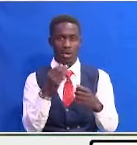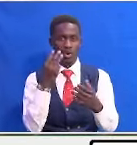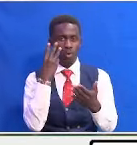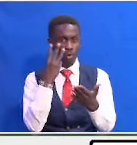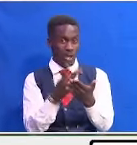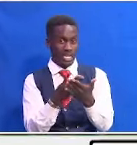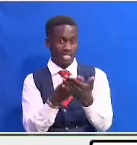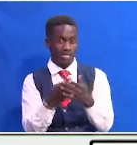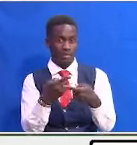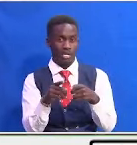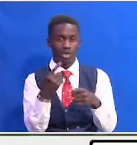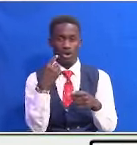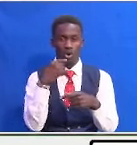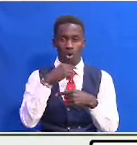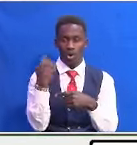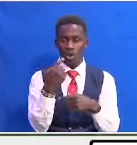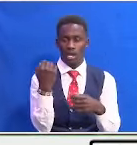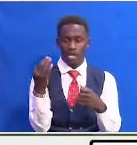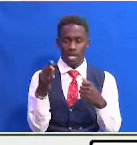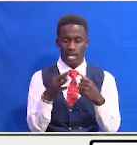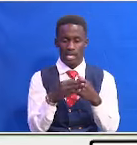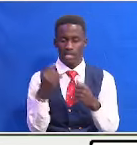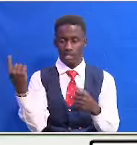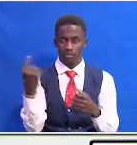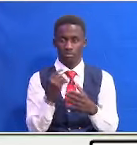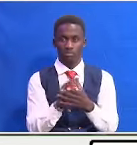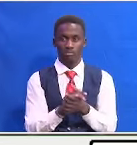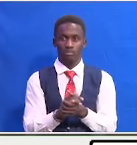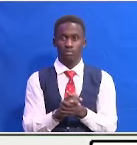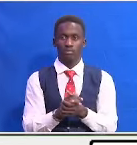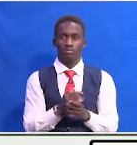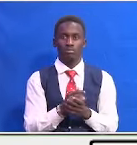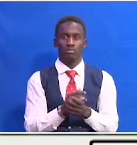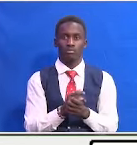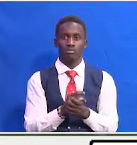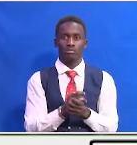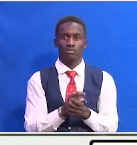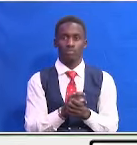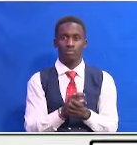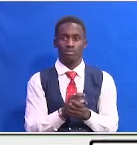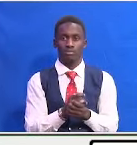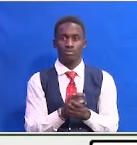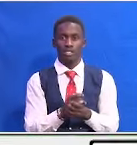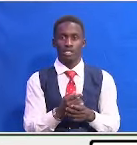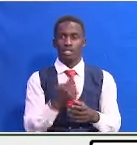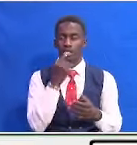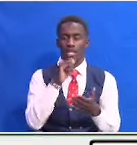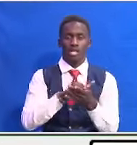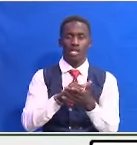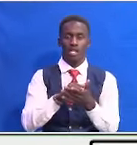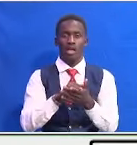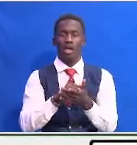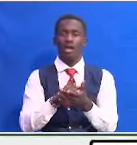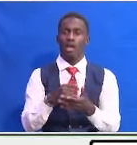Each accused person is discharged accordingly, and I direct that the cash bail deposited by each of the